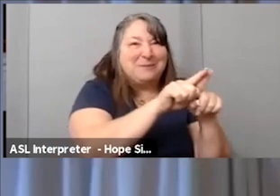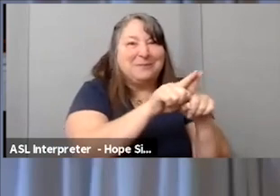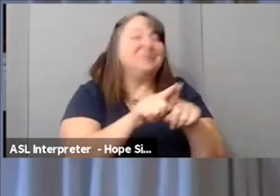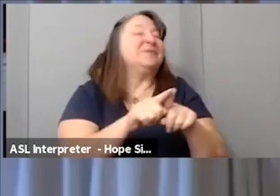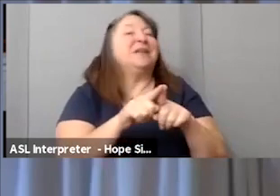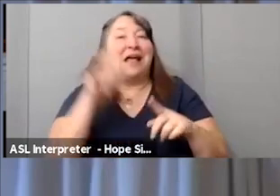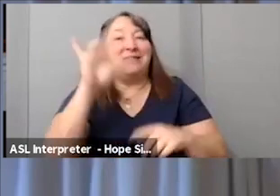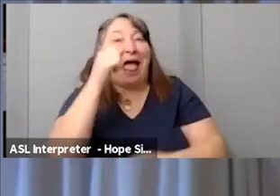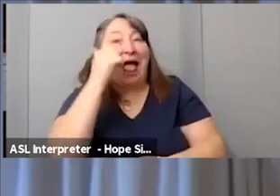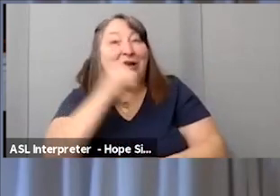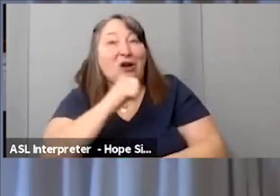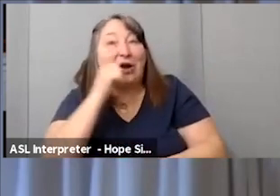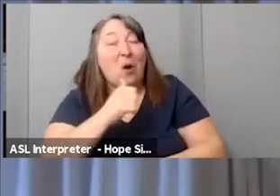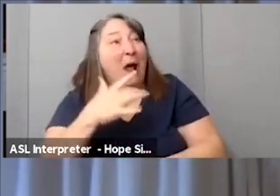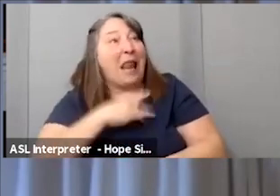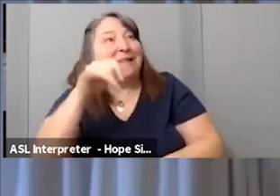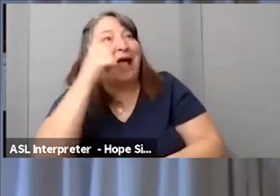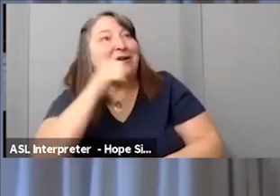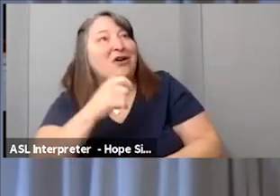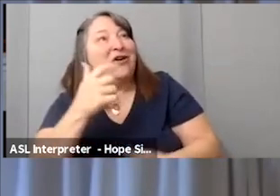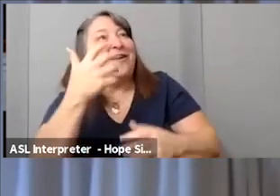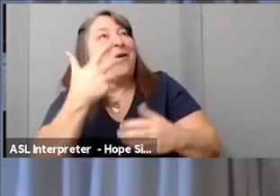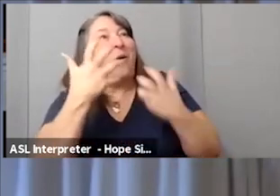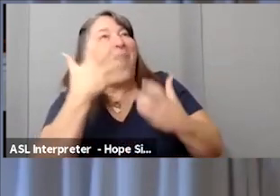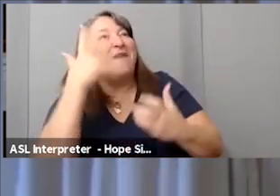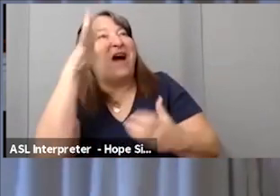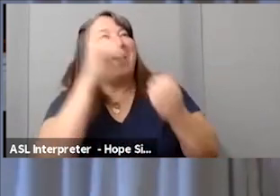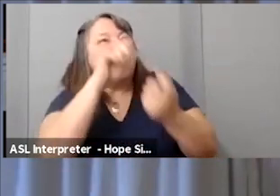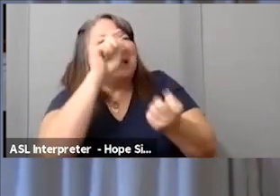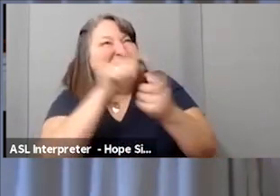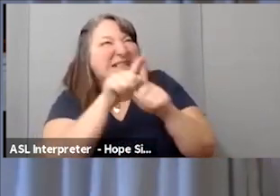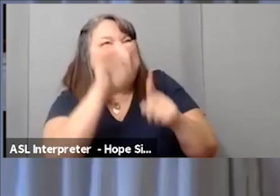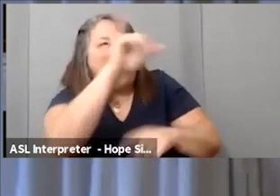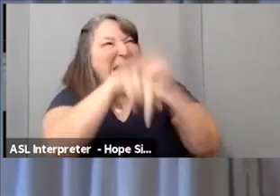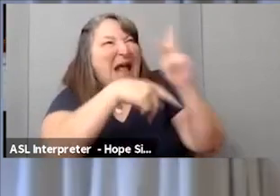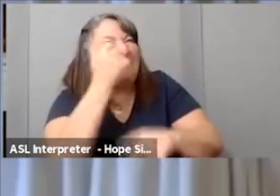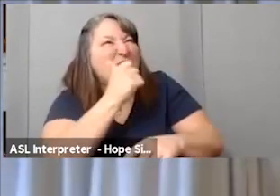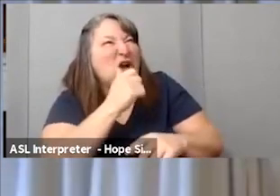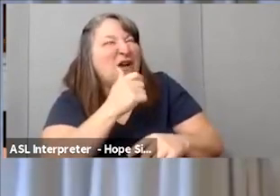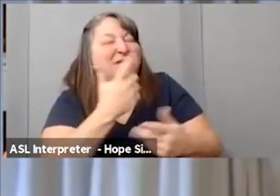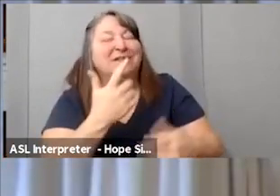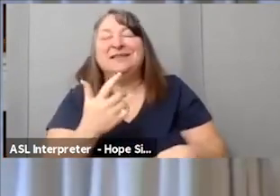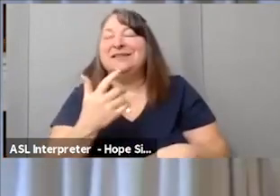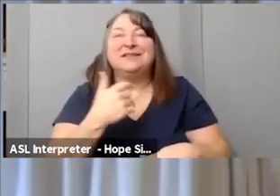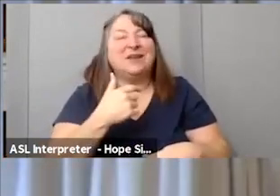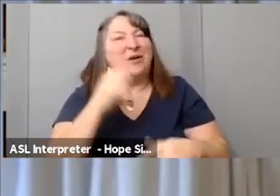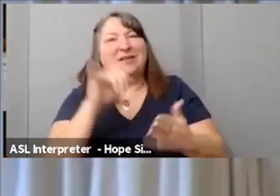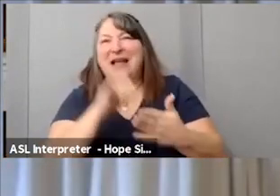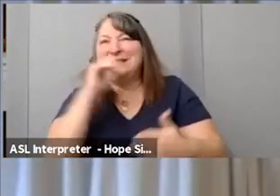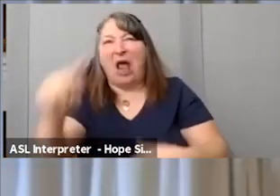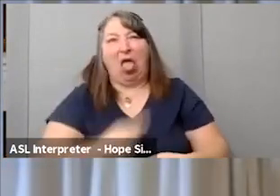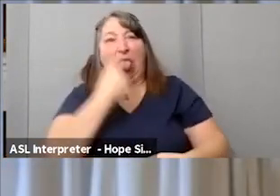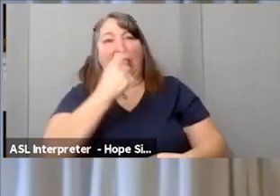girl, let's get 5 more of that exact same type of girl. And so it's nothing personal, but I've had to push against that for my whole